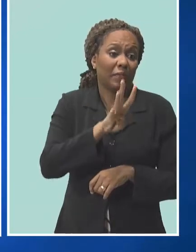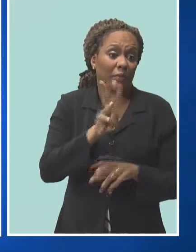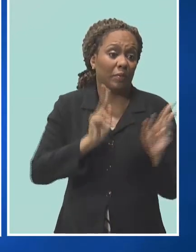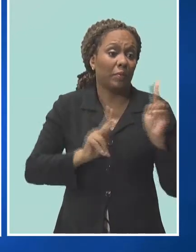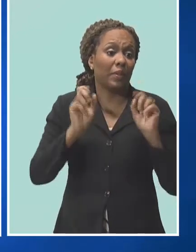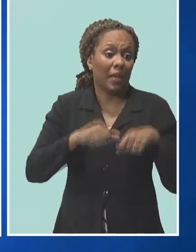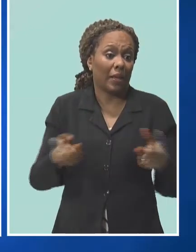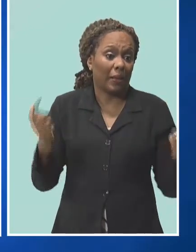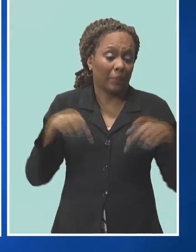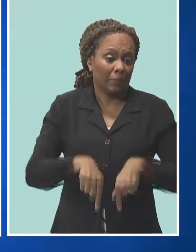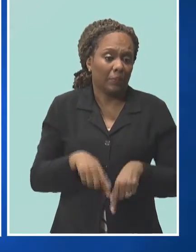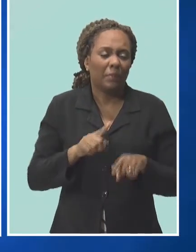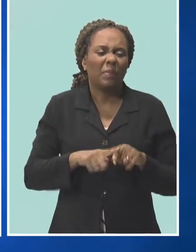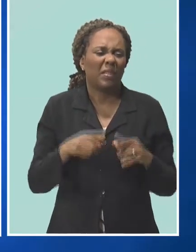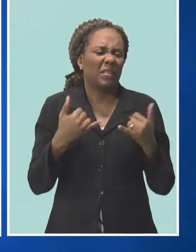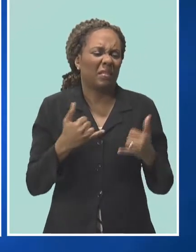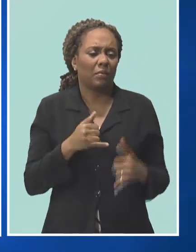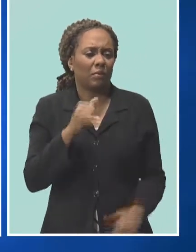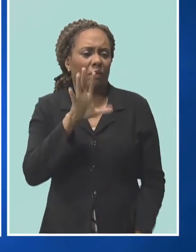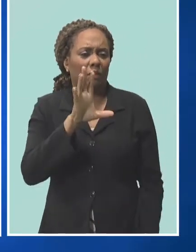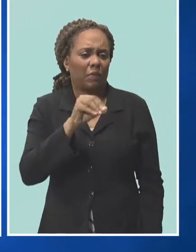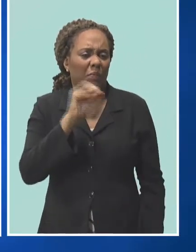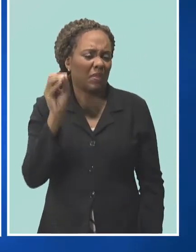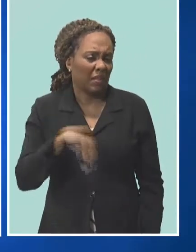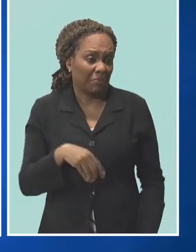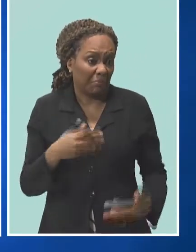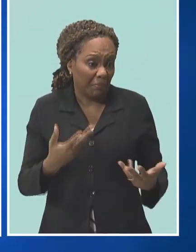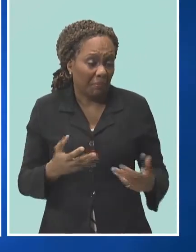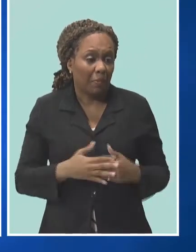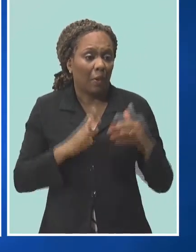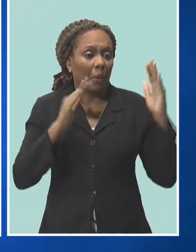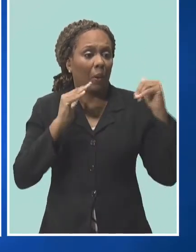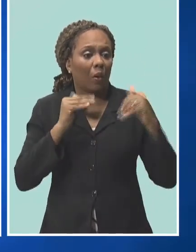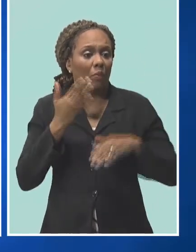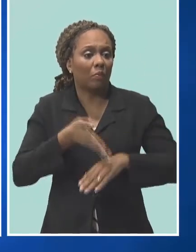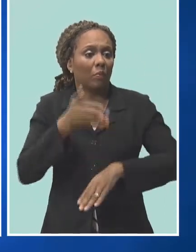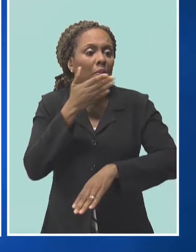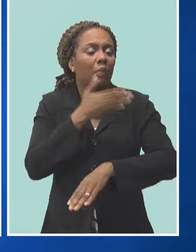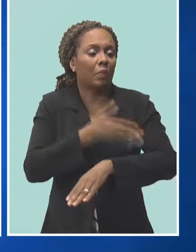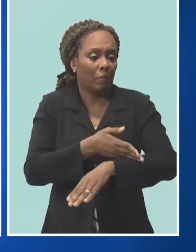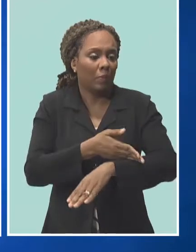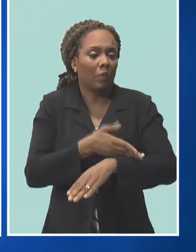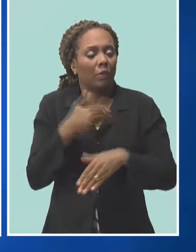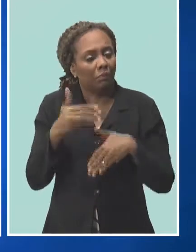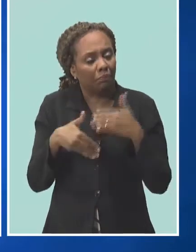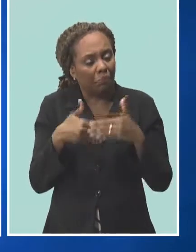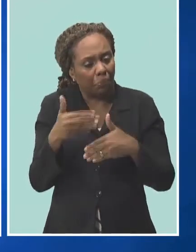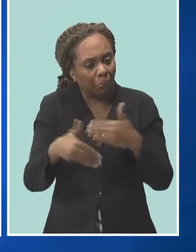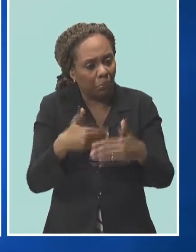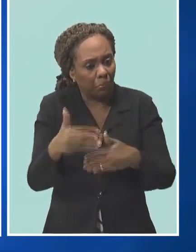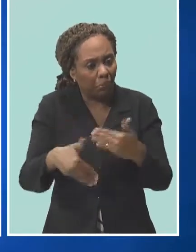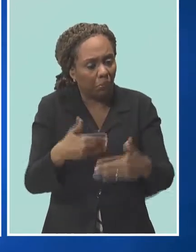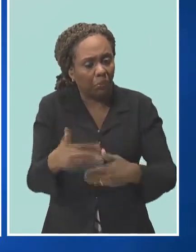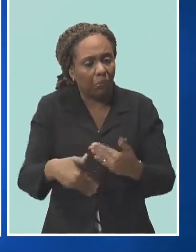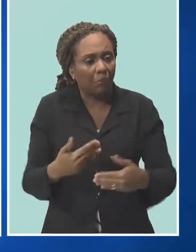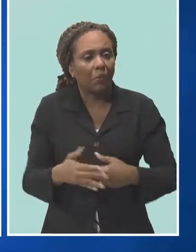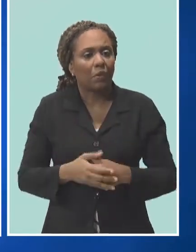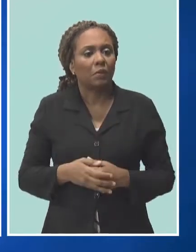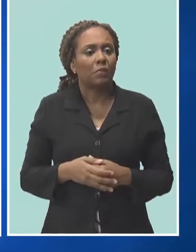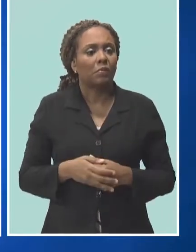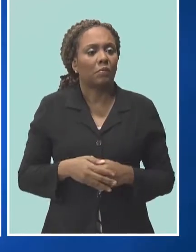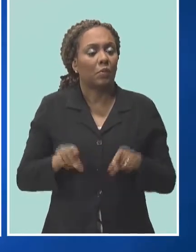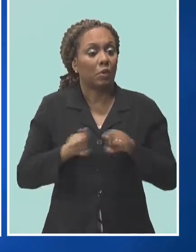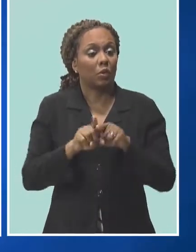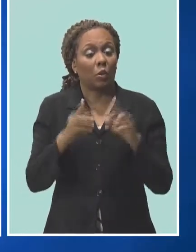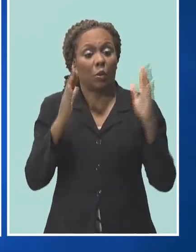just about 50%. So, yeah, and we're hoping it gets, as they go, we're hoping to get some walk-ins as well as the day goes